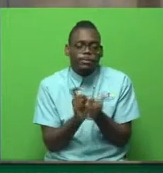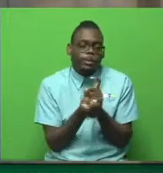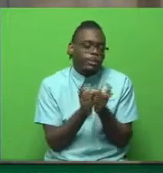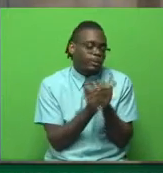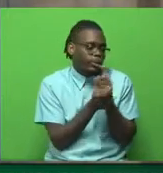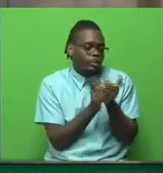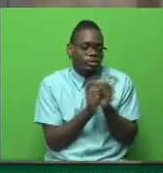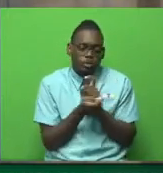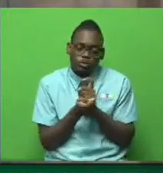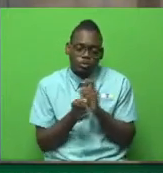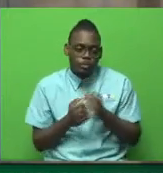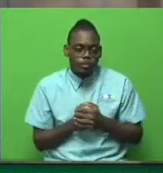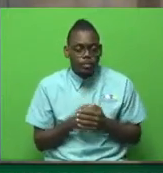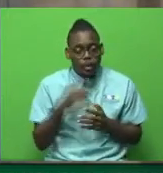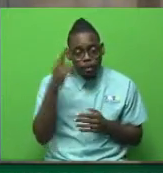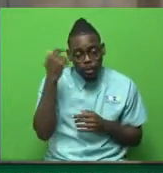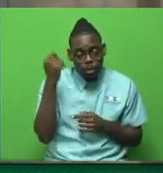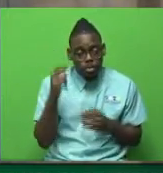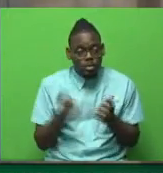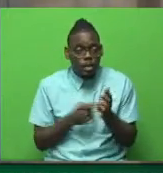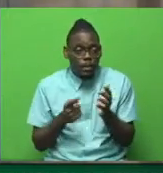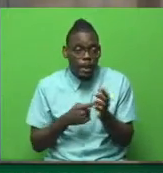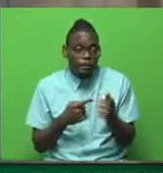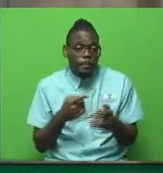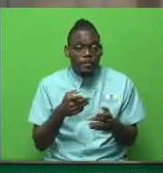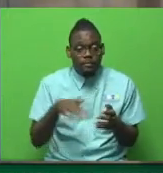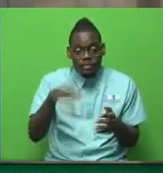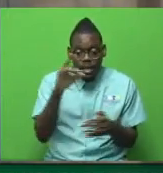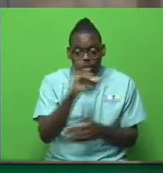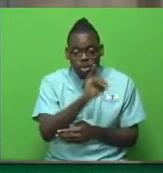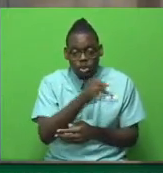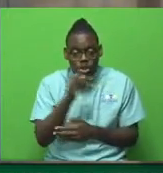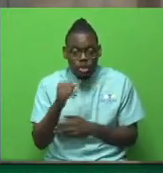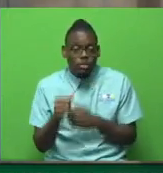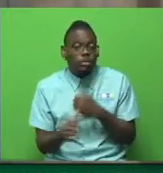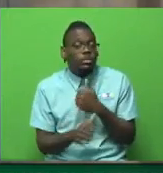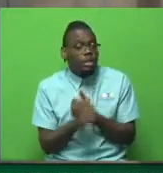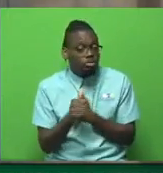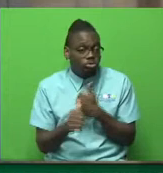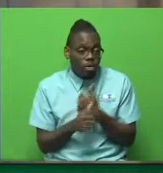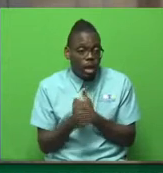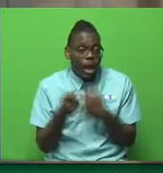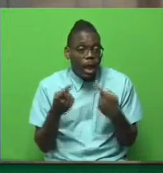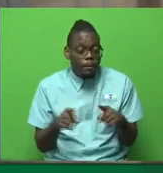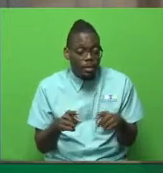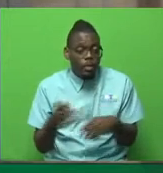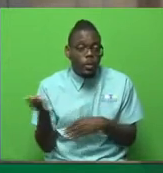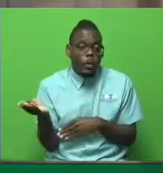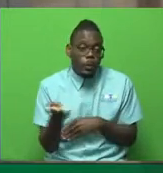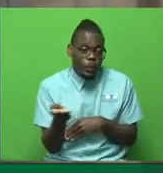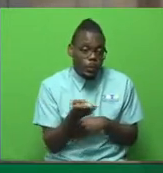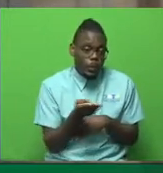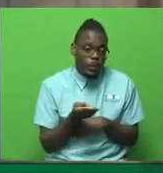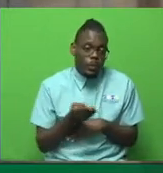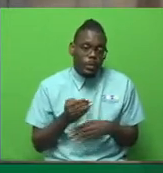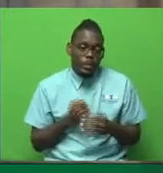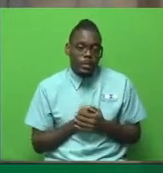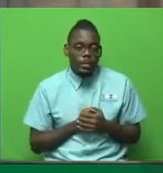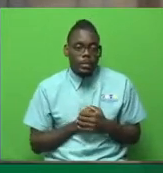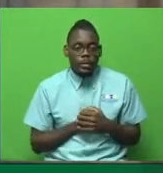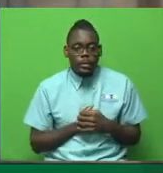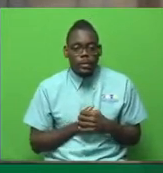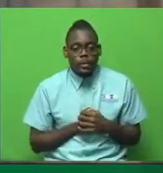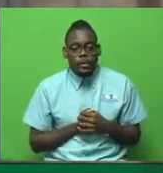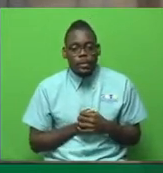in some cases it is found to be dangerous and could cause a possible little complication so you know when